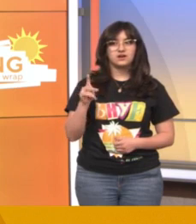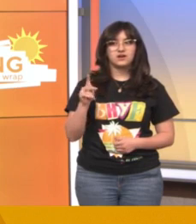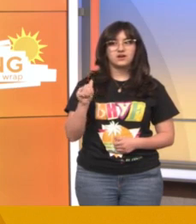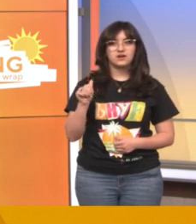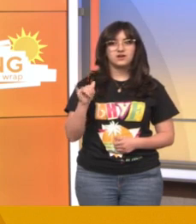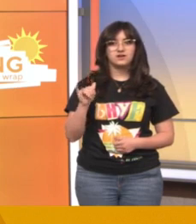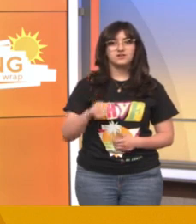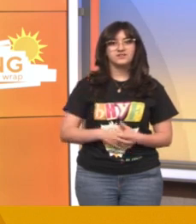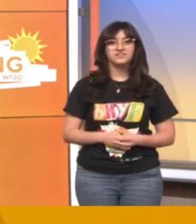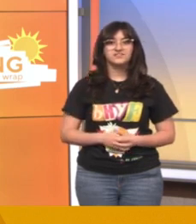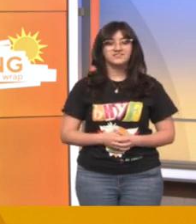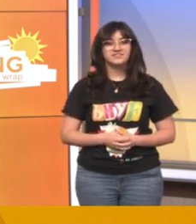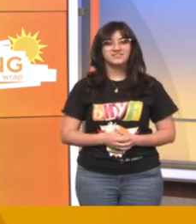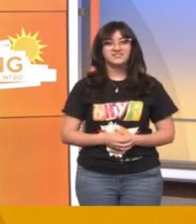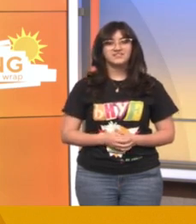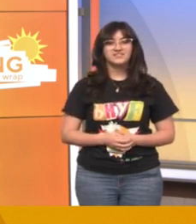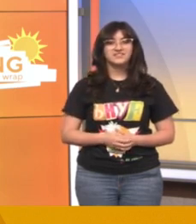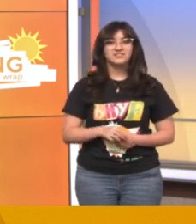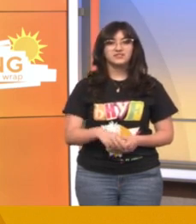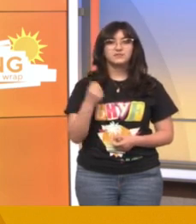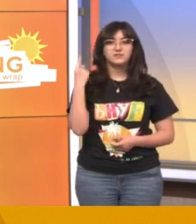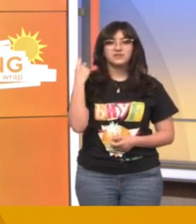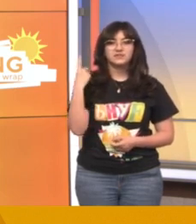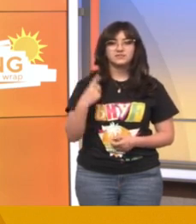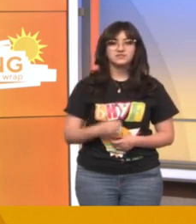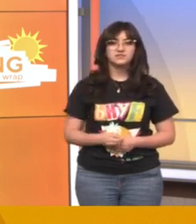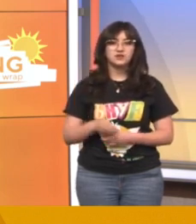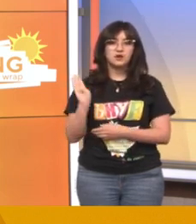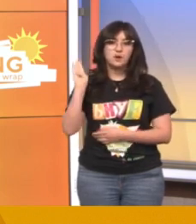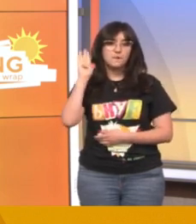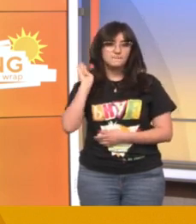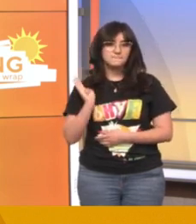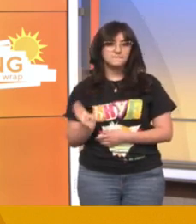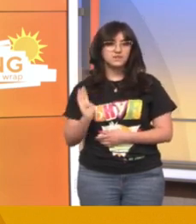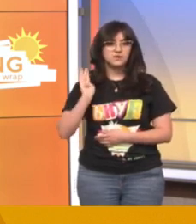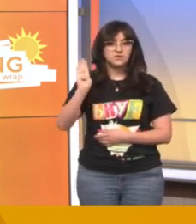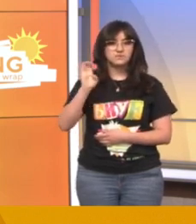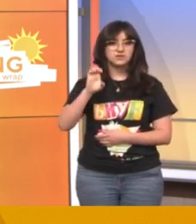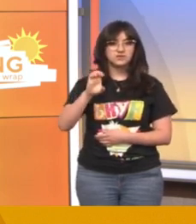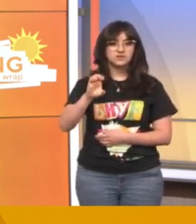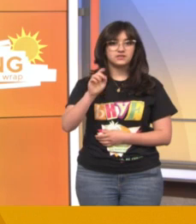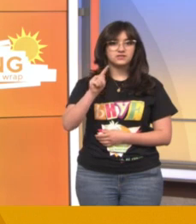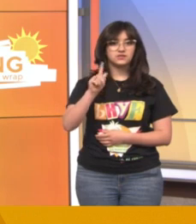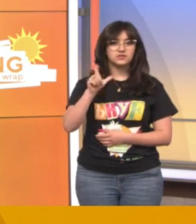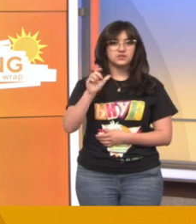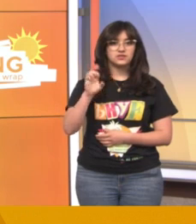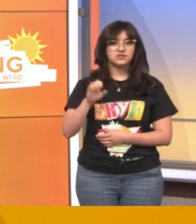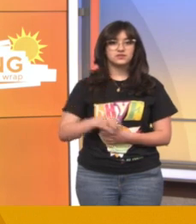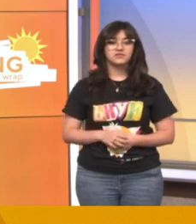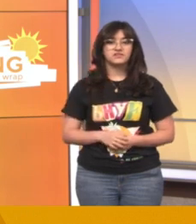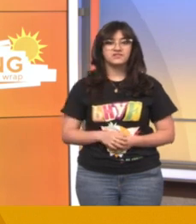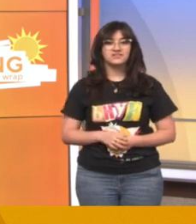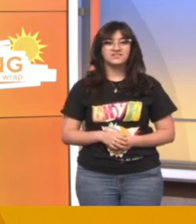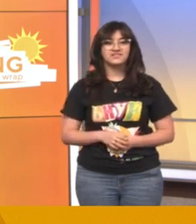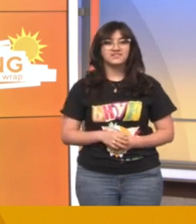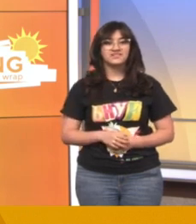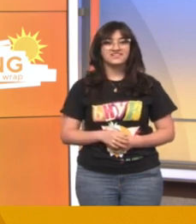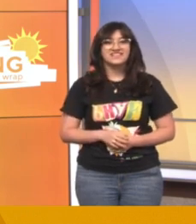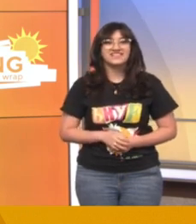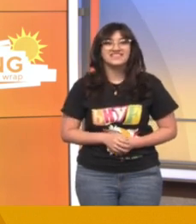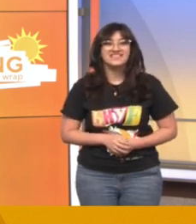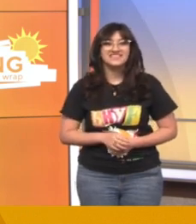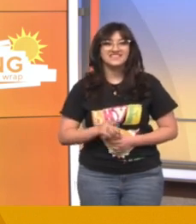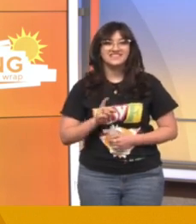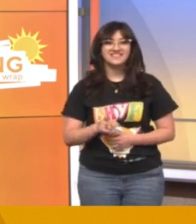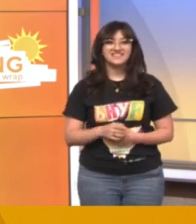Gush and fanboy out. Let me just ask you really quick about Blue Beetle. I understand you didn't even audition for that role. Is that right? You know what? That sound, the way that you make that